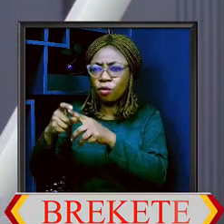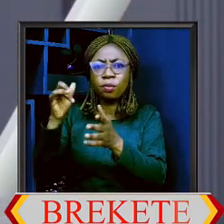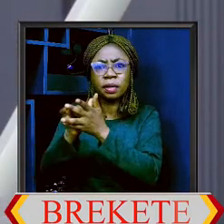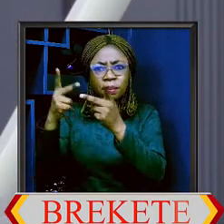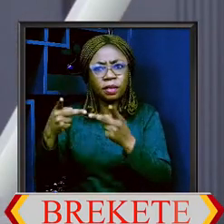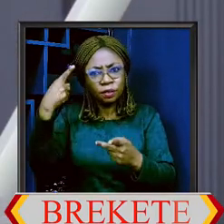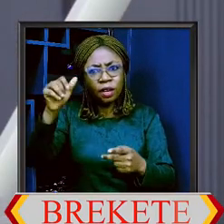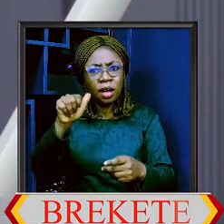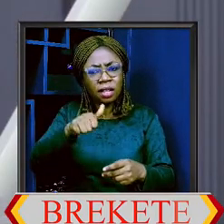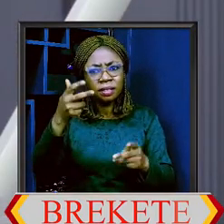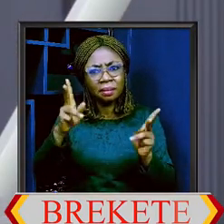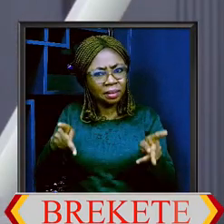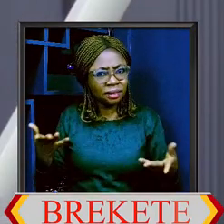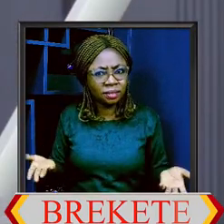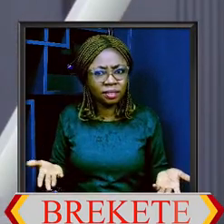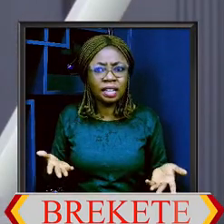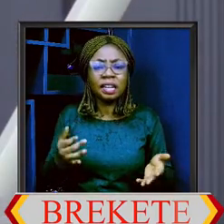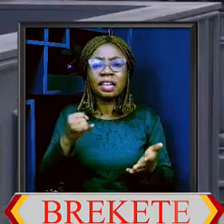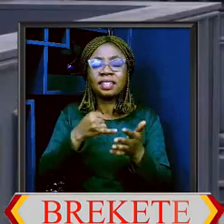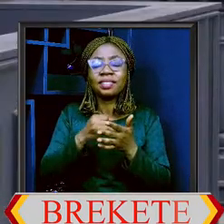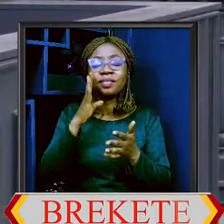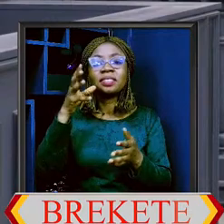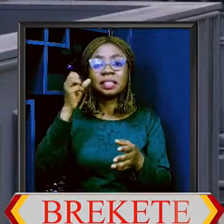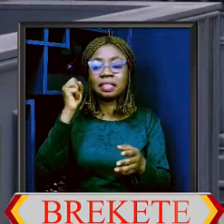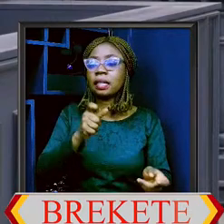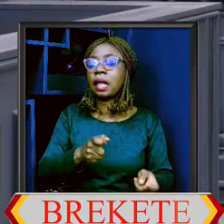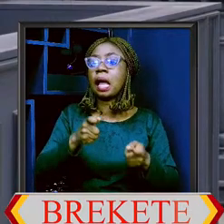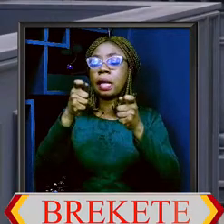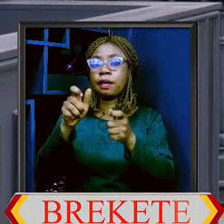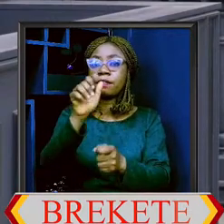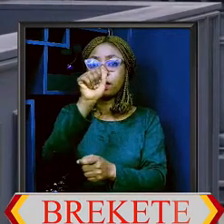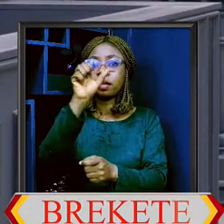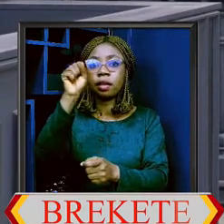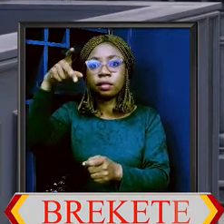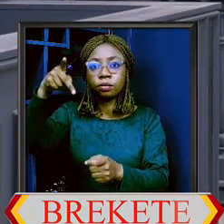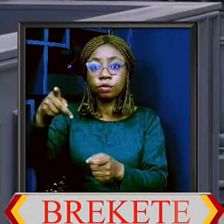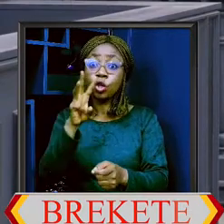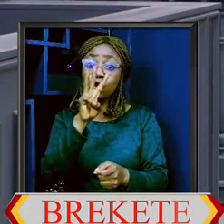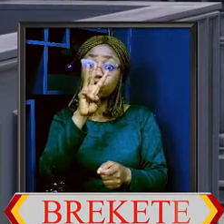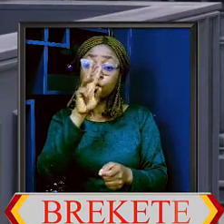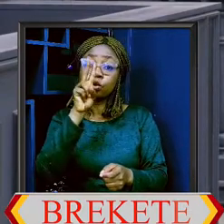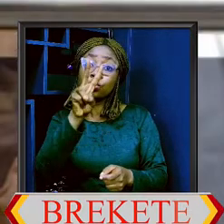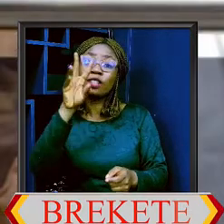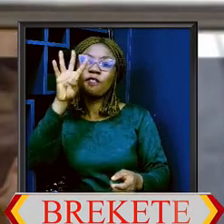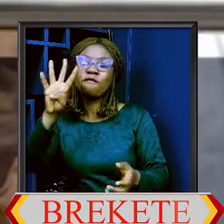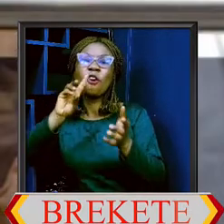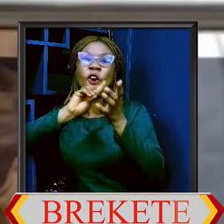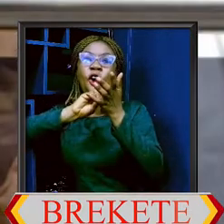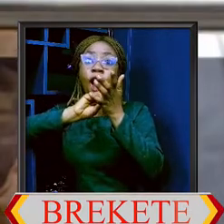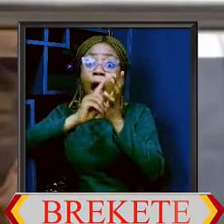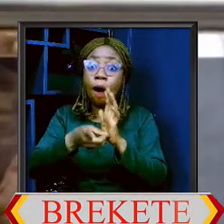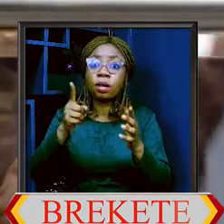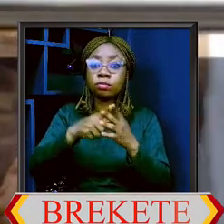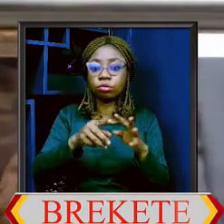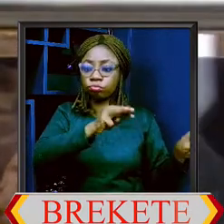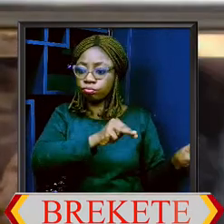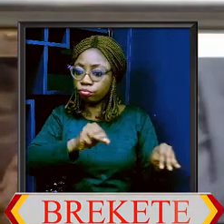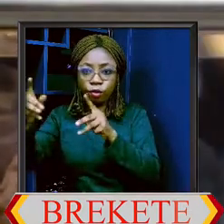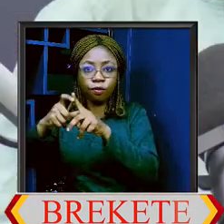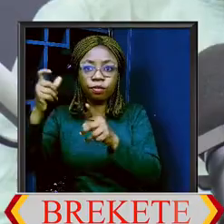person yes it was there they now gave that ASP 24 hours to leave that house oh let's